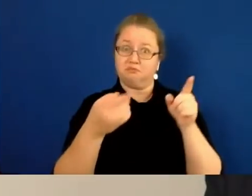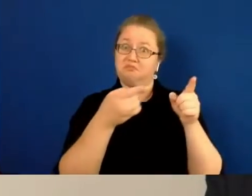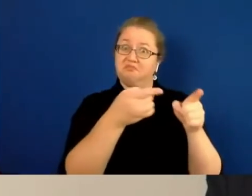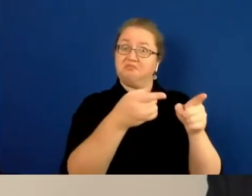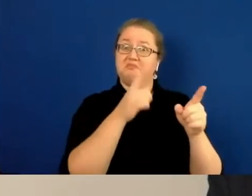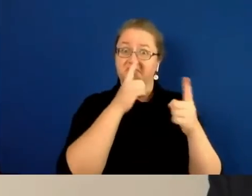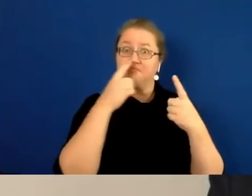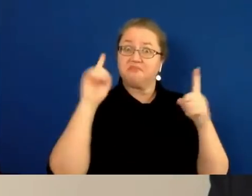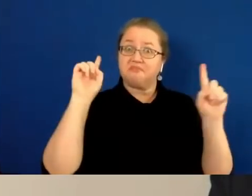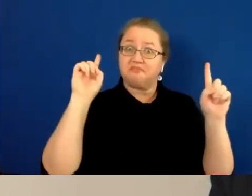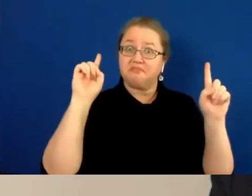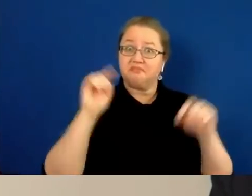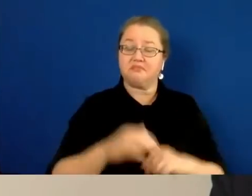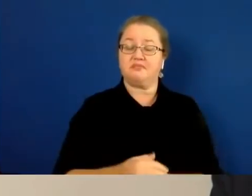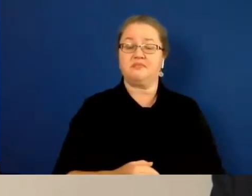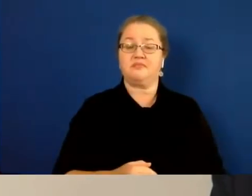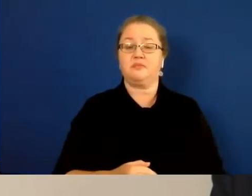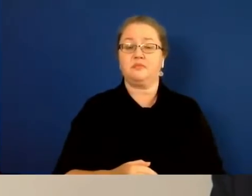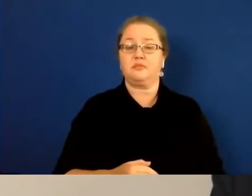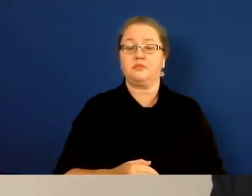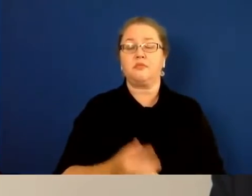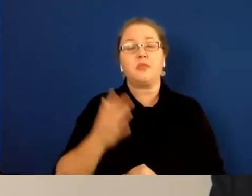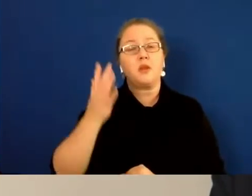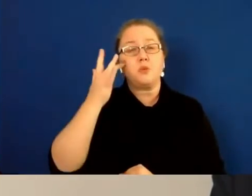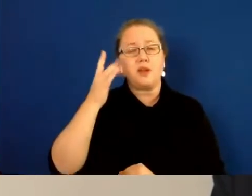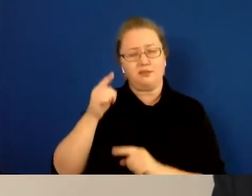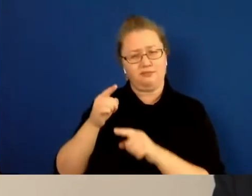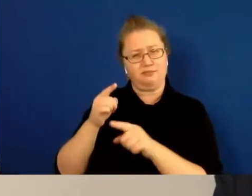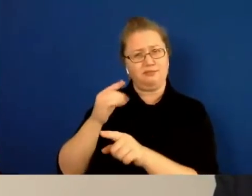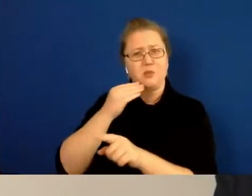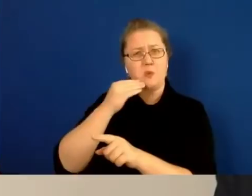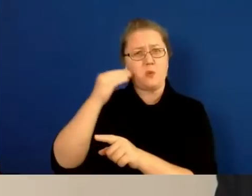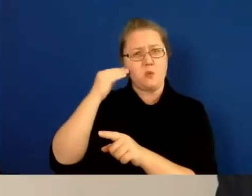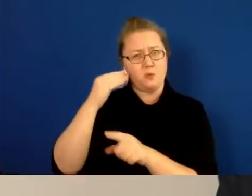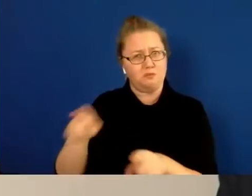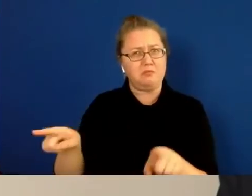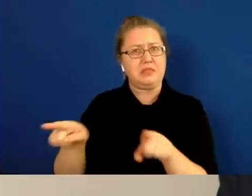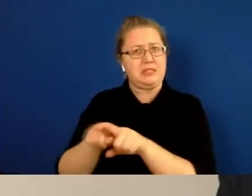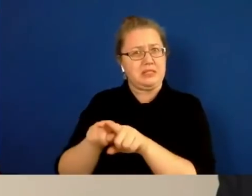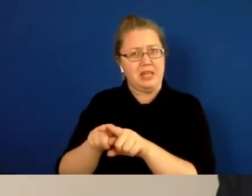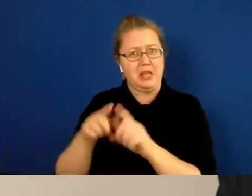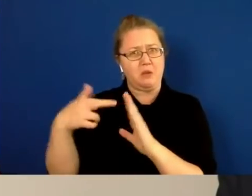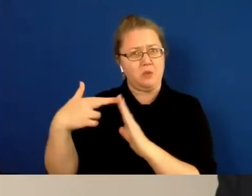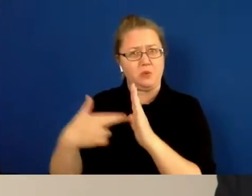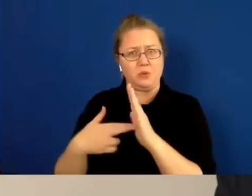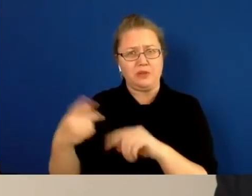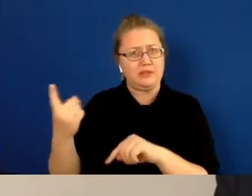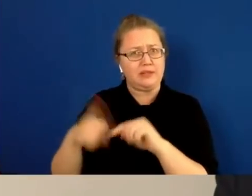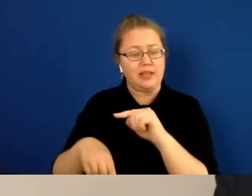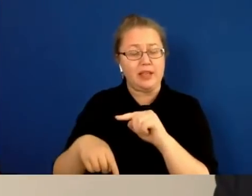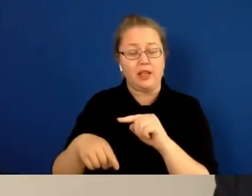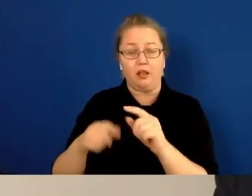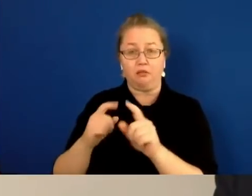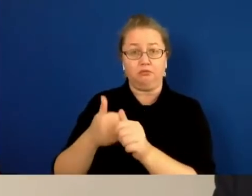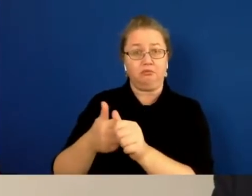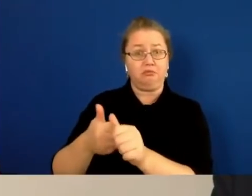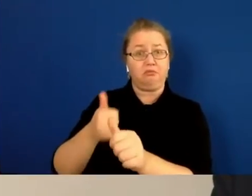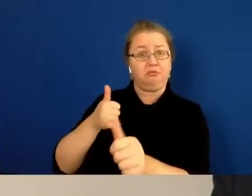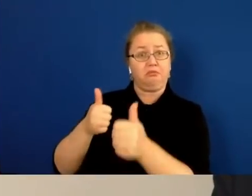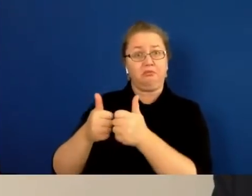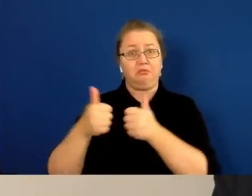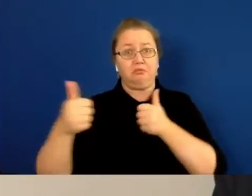to go to a location that has a comprehensive COVID-19 safety plans and precautions in place, and where we have seen